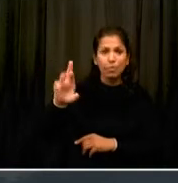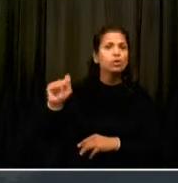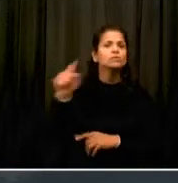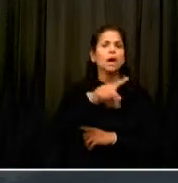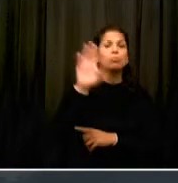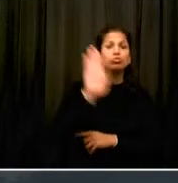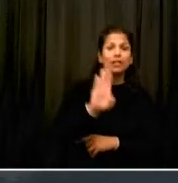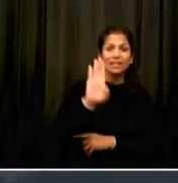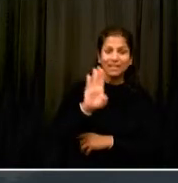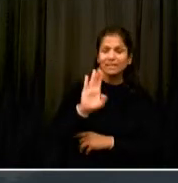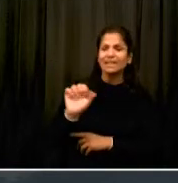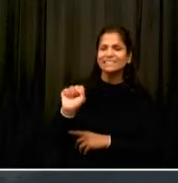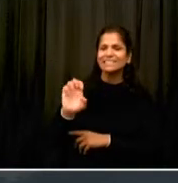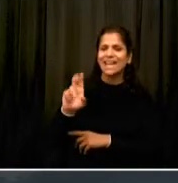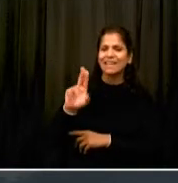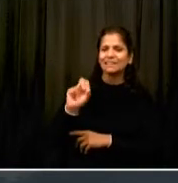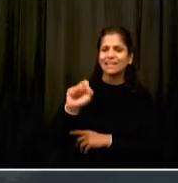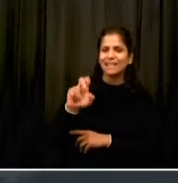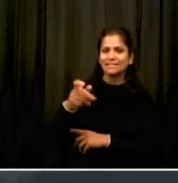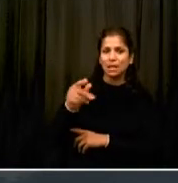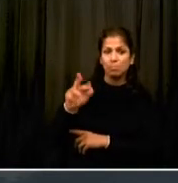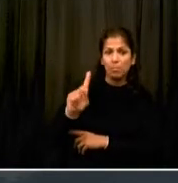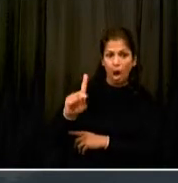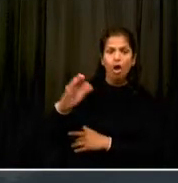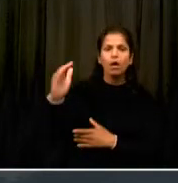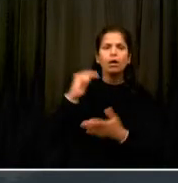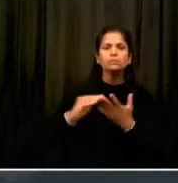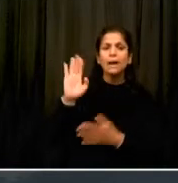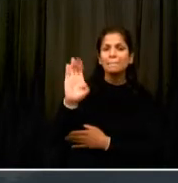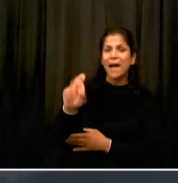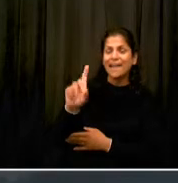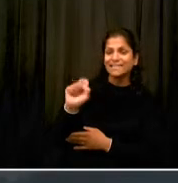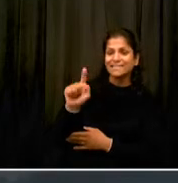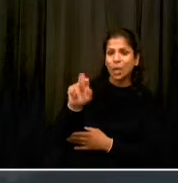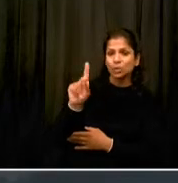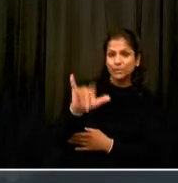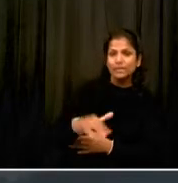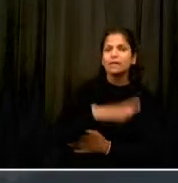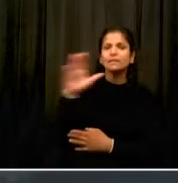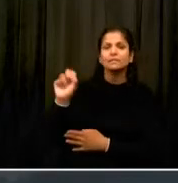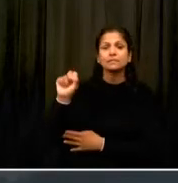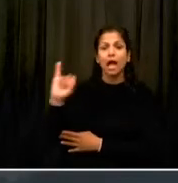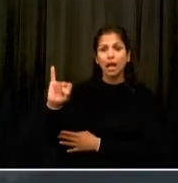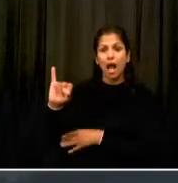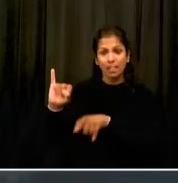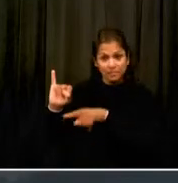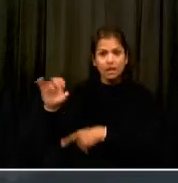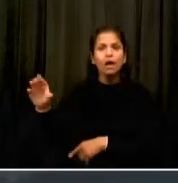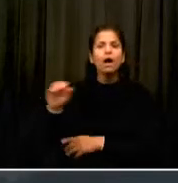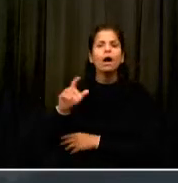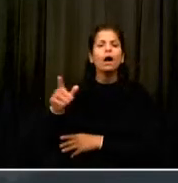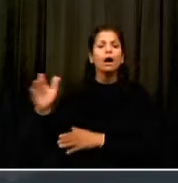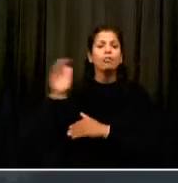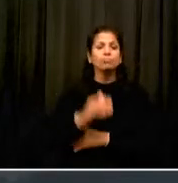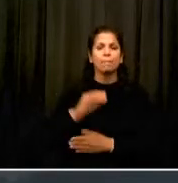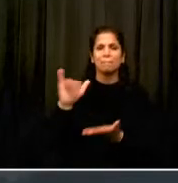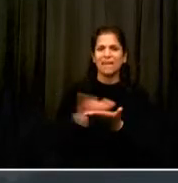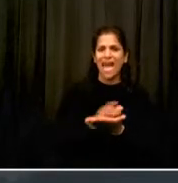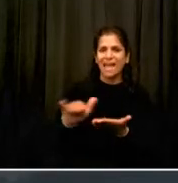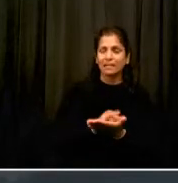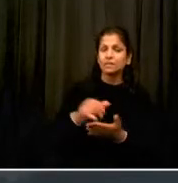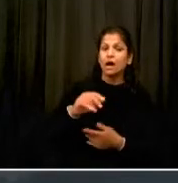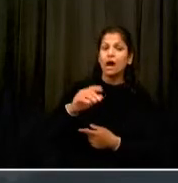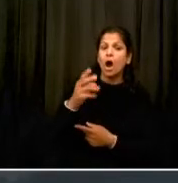Elmhurst, Queens, Tottenville in Staten Island, Lyons in Tompkinsville, Staten Island. All these pools will be open, and then next